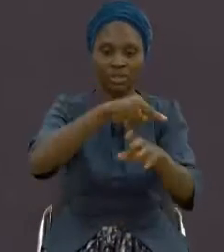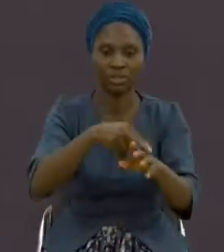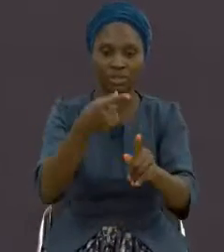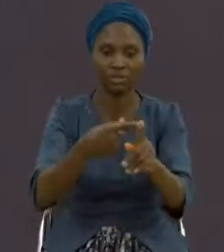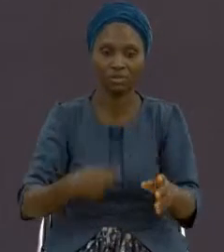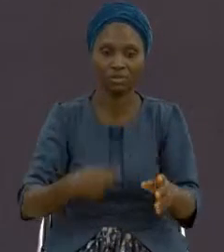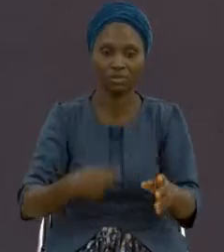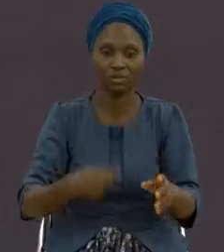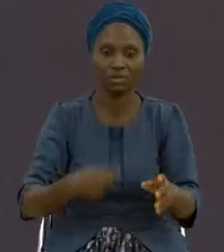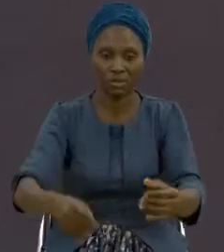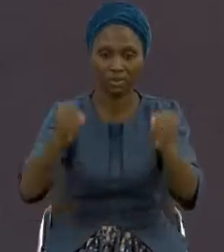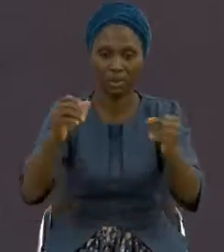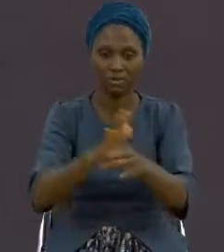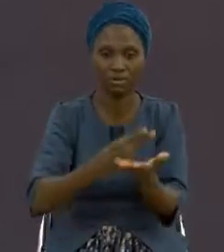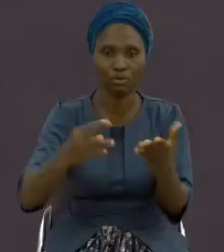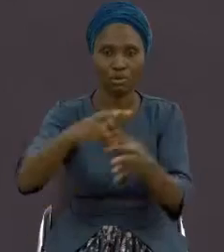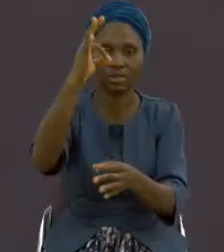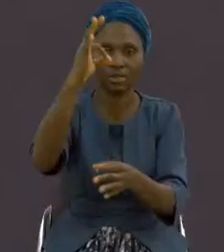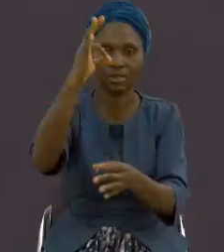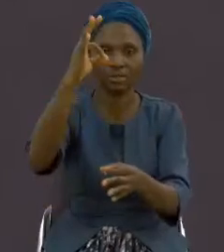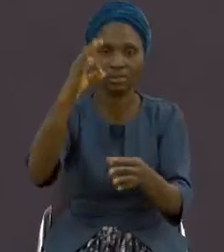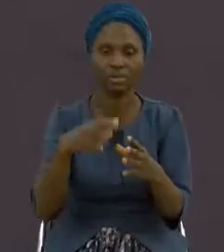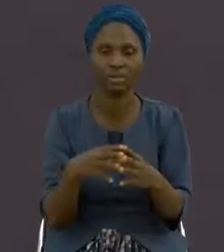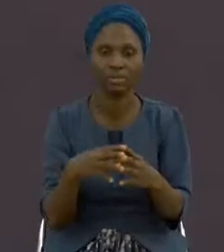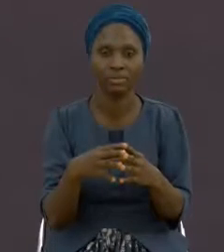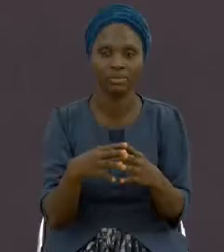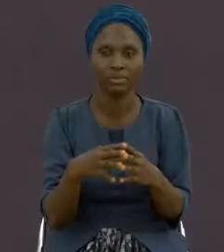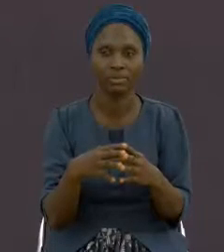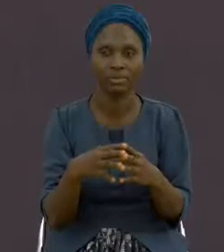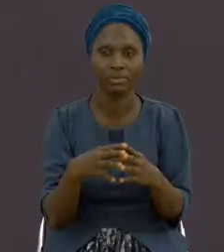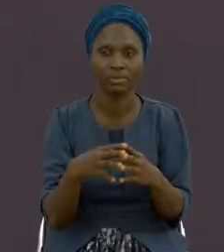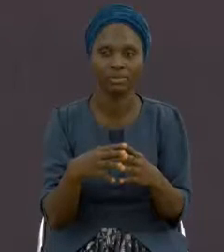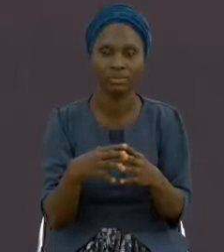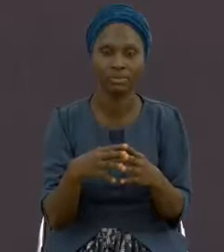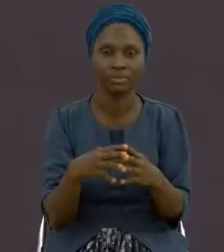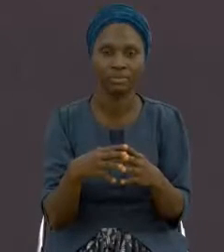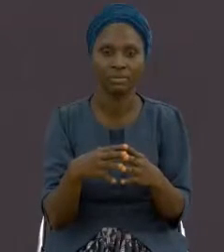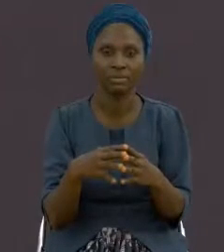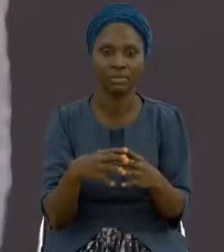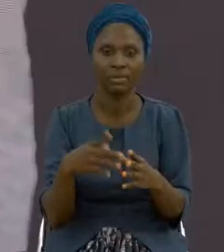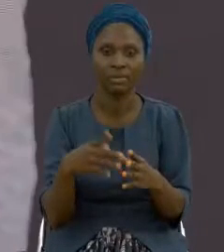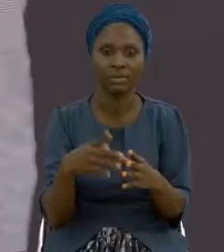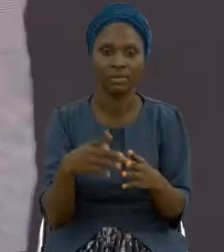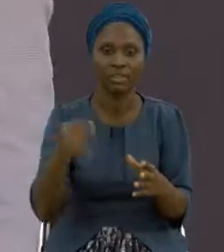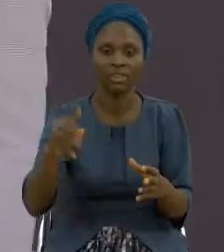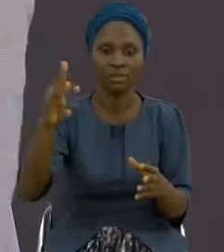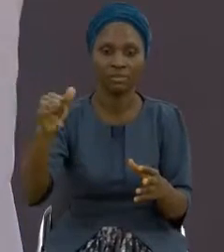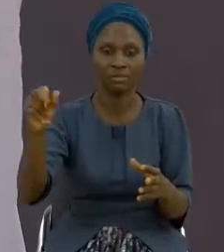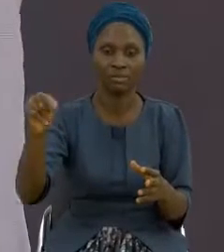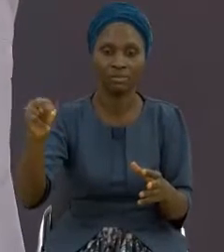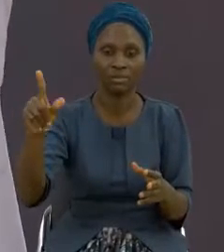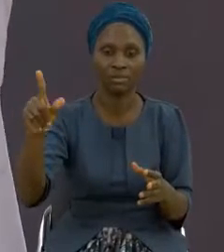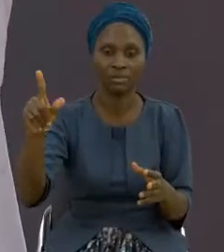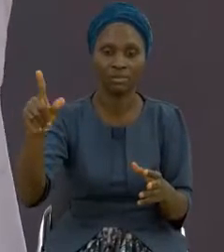supernatural from the powerful Spirit. Let me ask you a question.